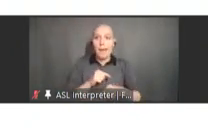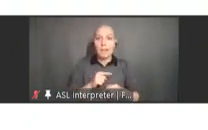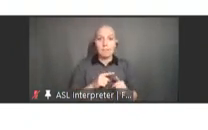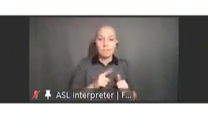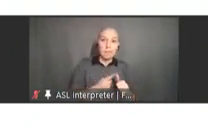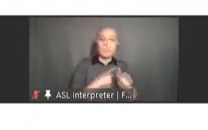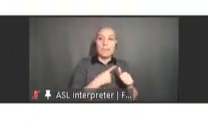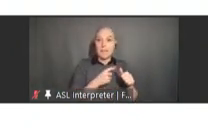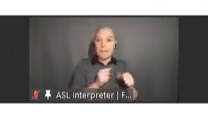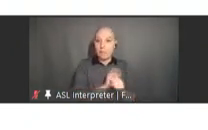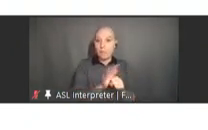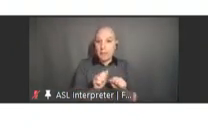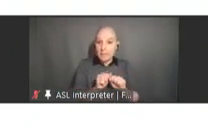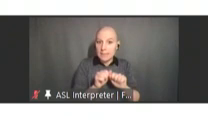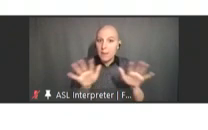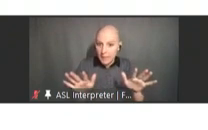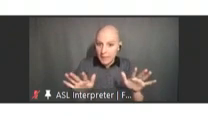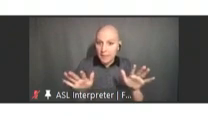the pandemic. And